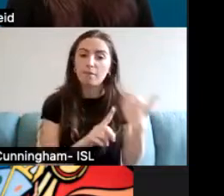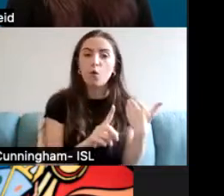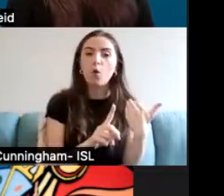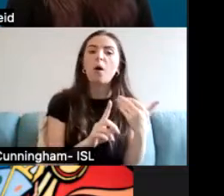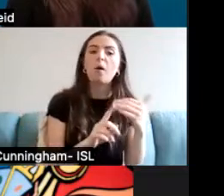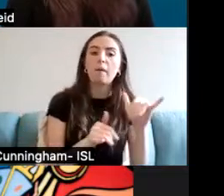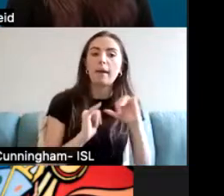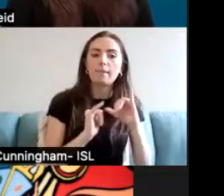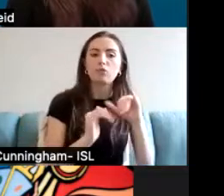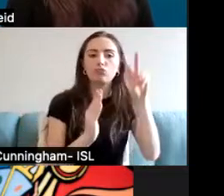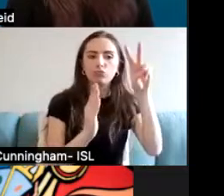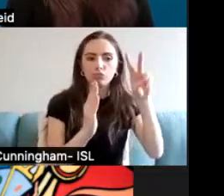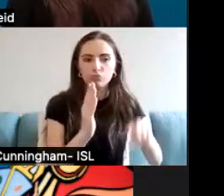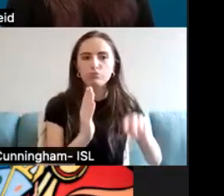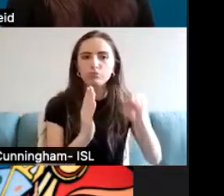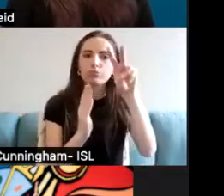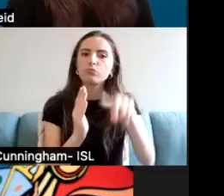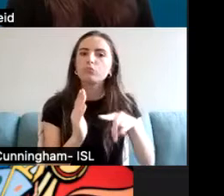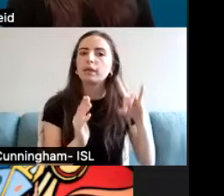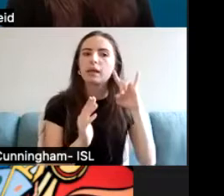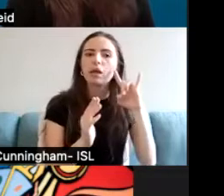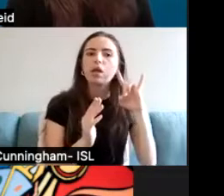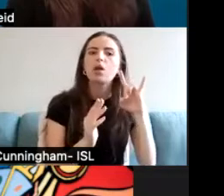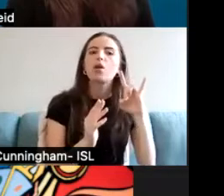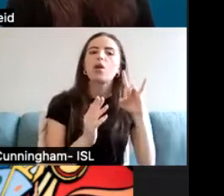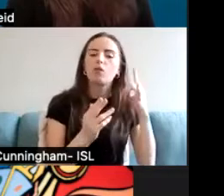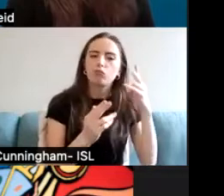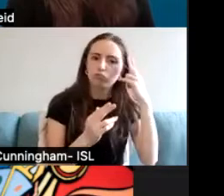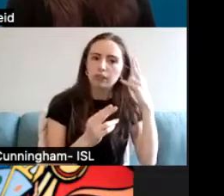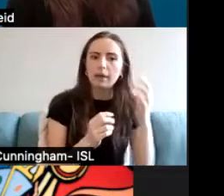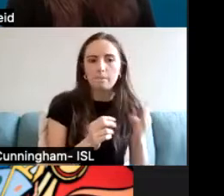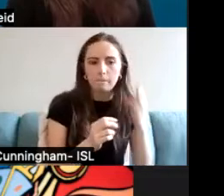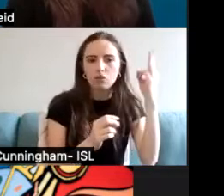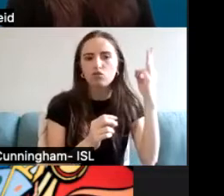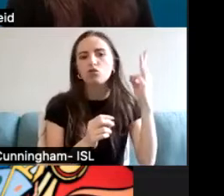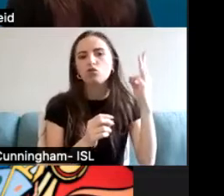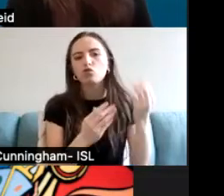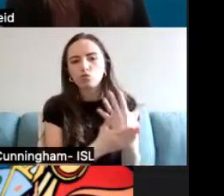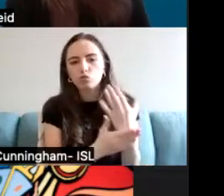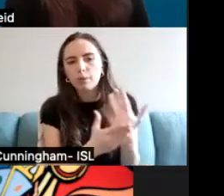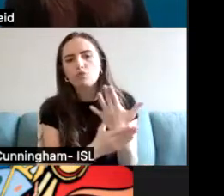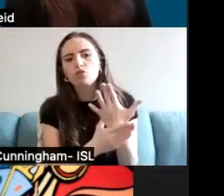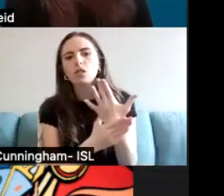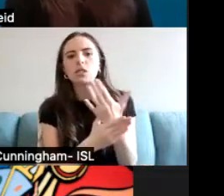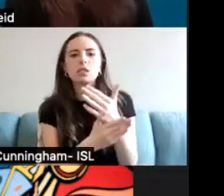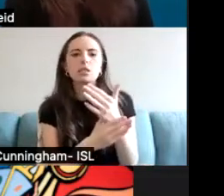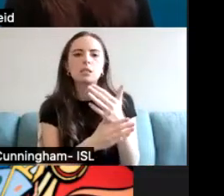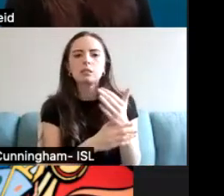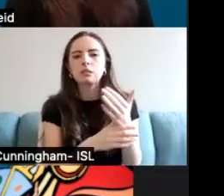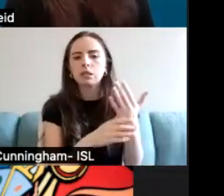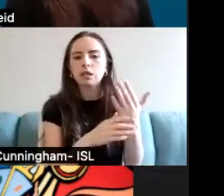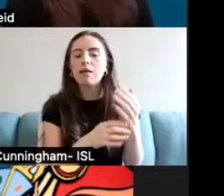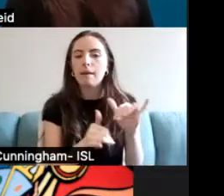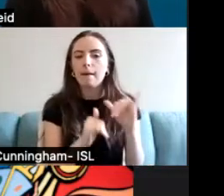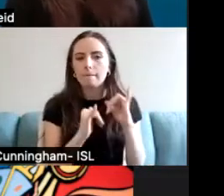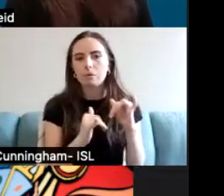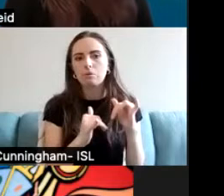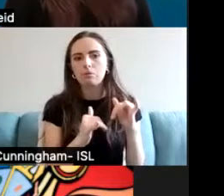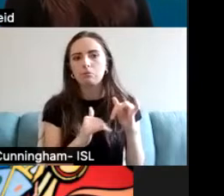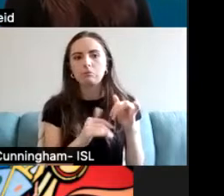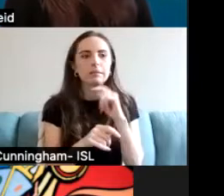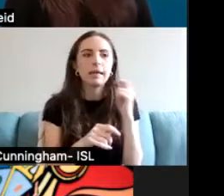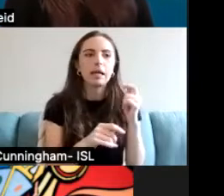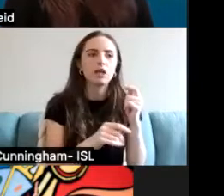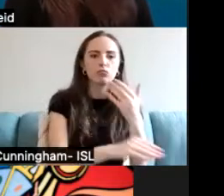able to tell us what the images were. It had descriptions, it had alt text. It was able to tell us when we were at the start